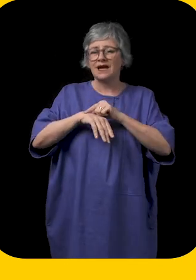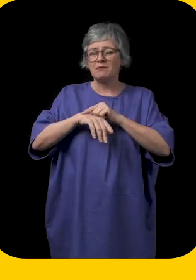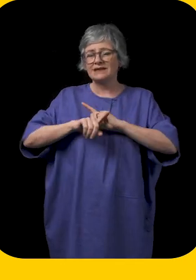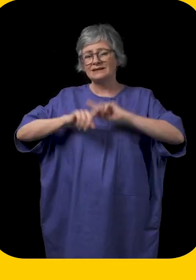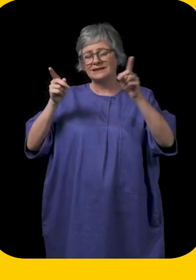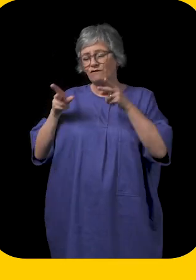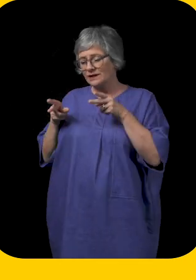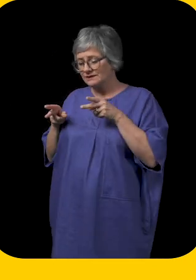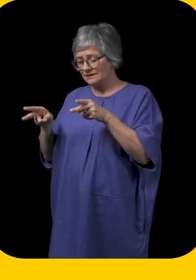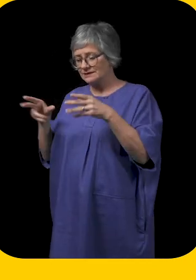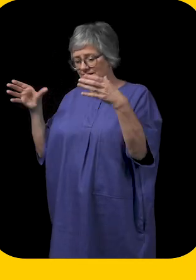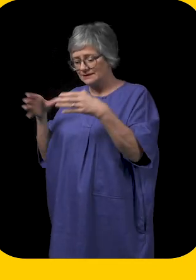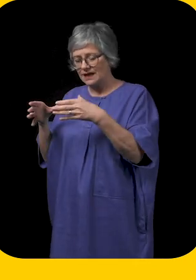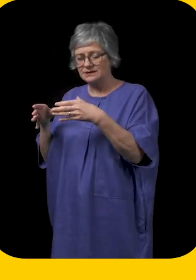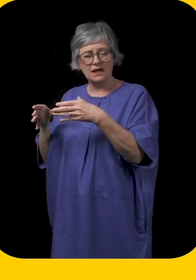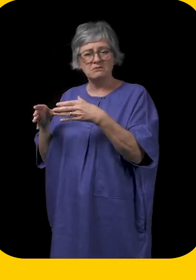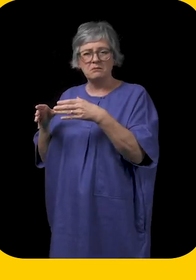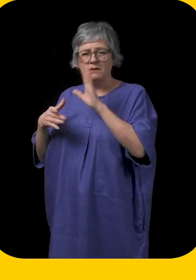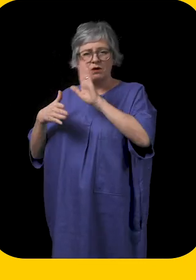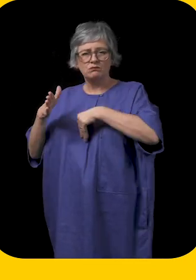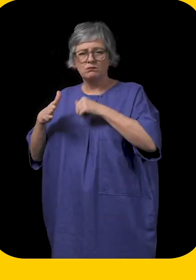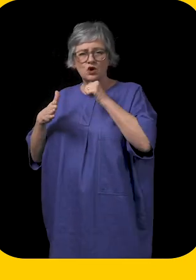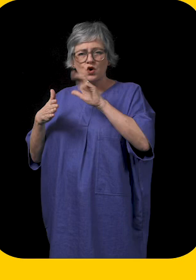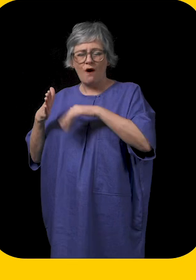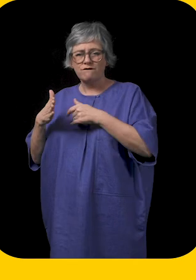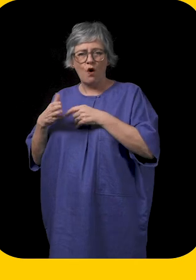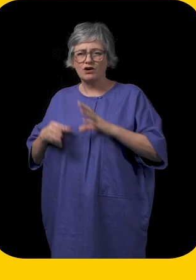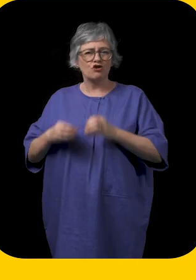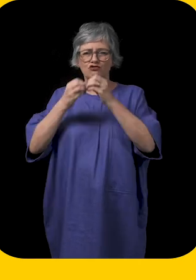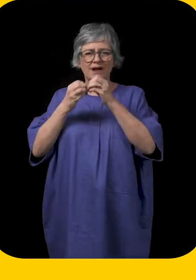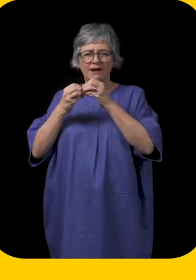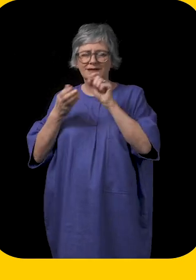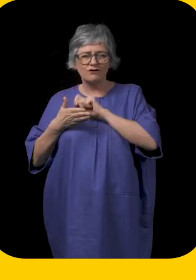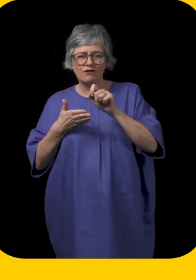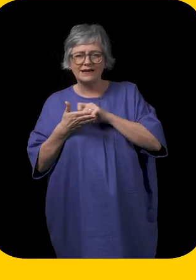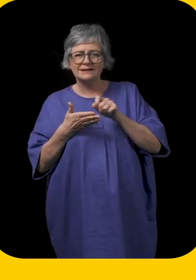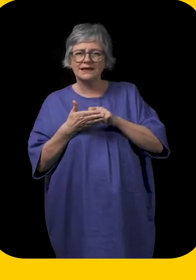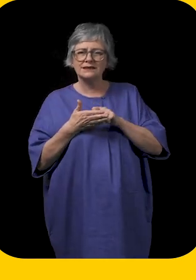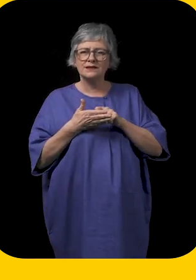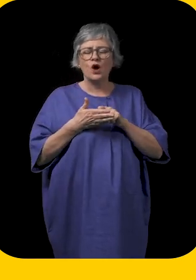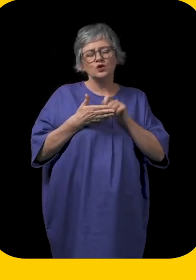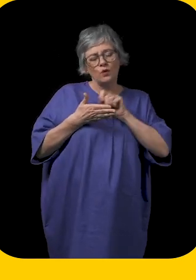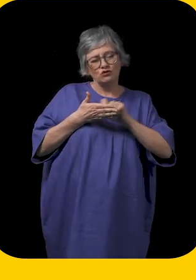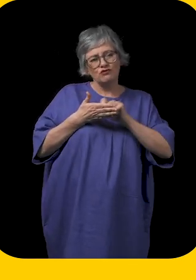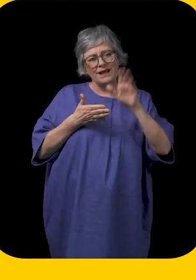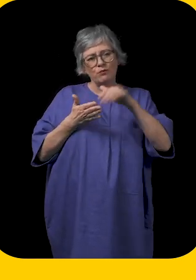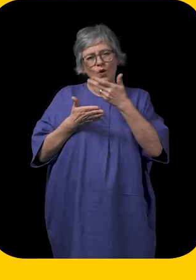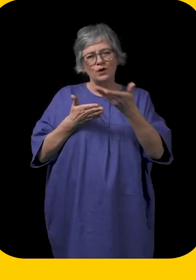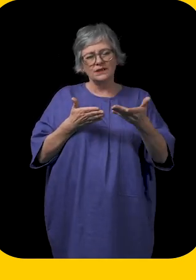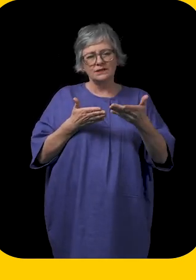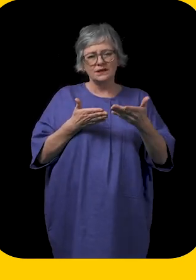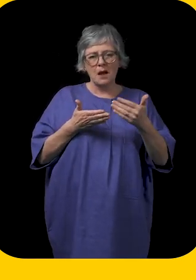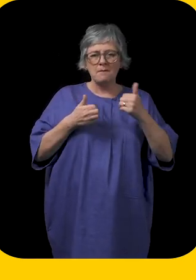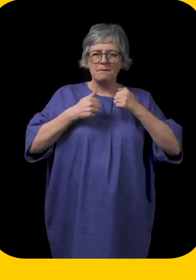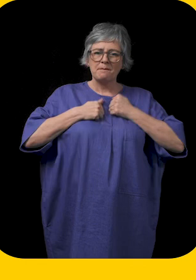when I was working full time in a different sector, you know, so I wasn't coming from, I didn't do a creative writing degree or anything like